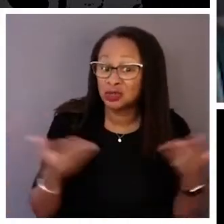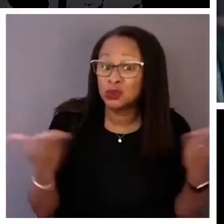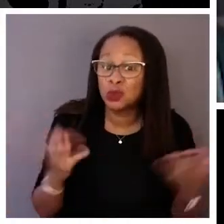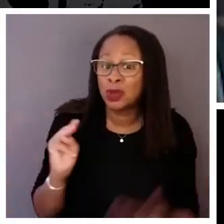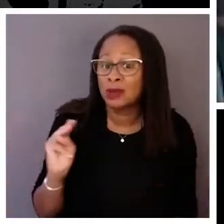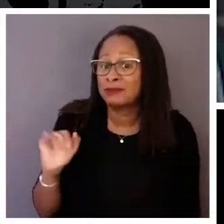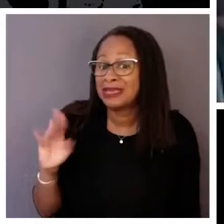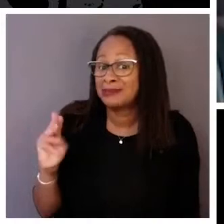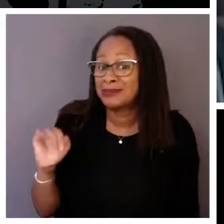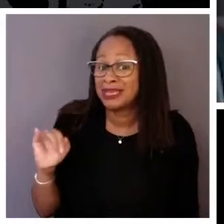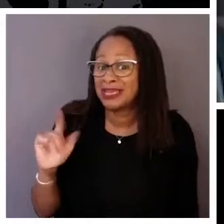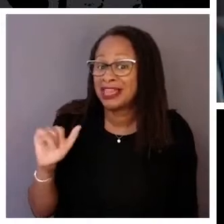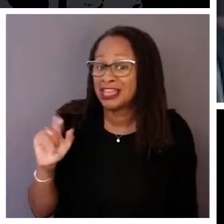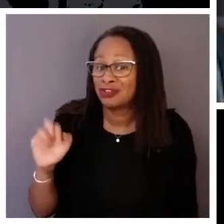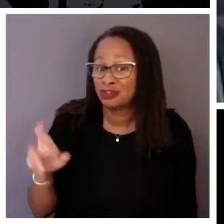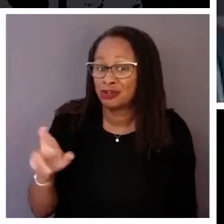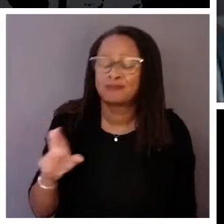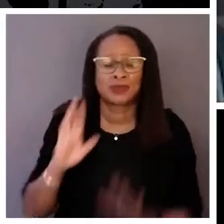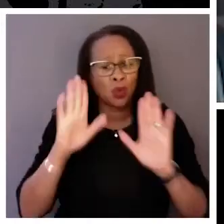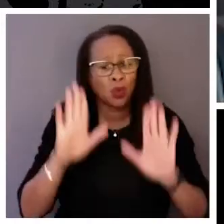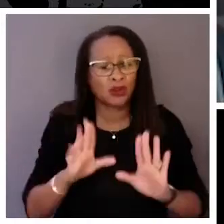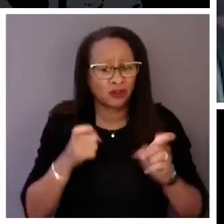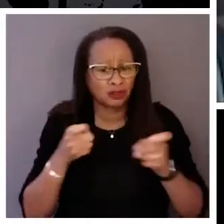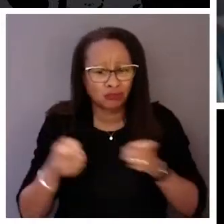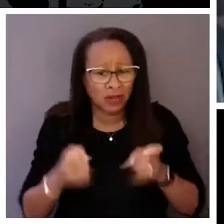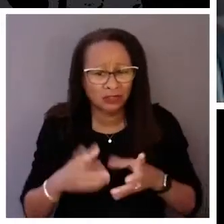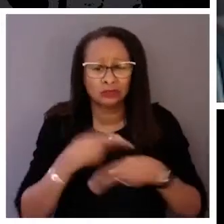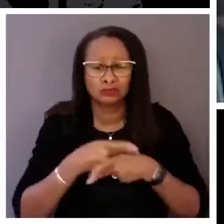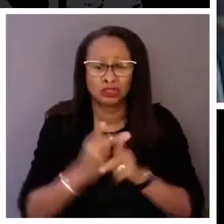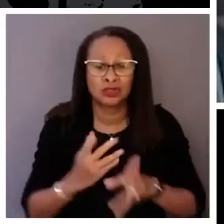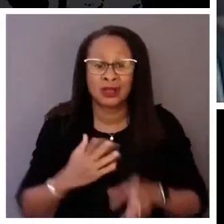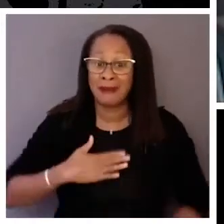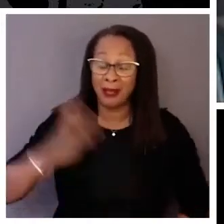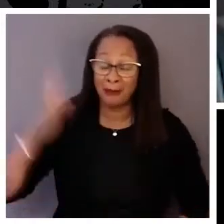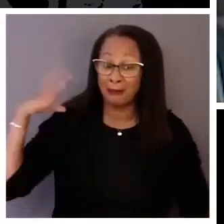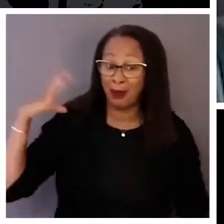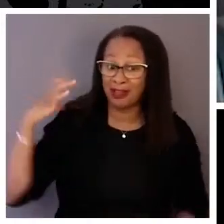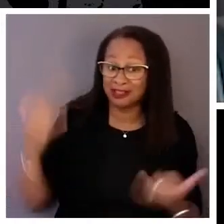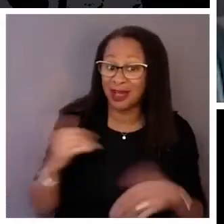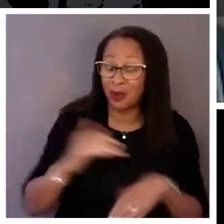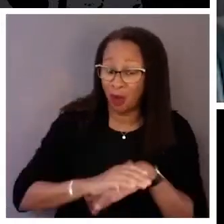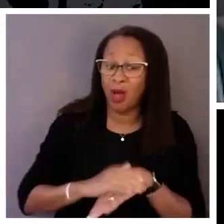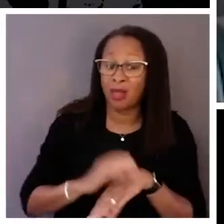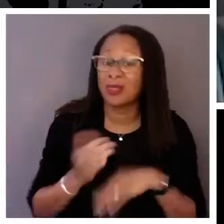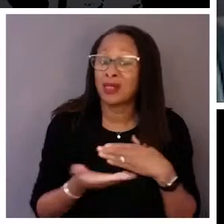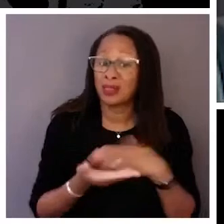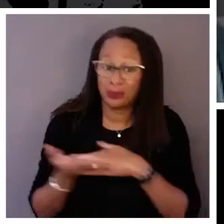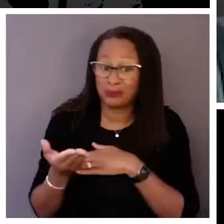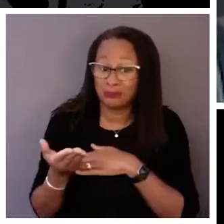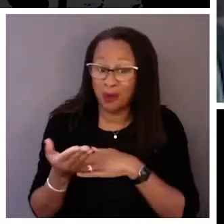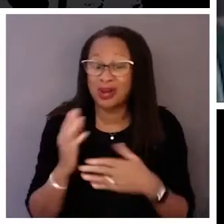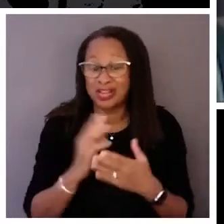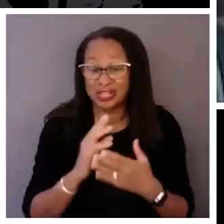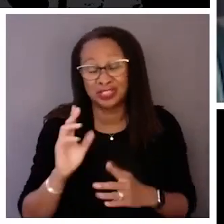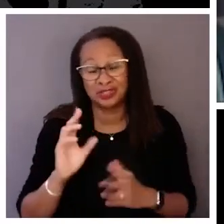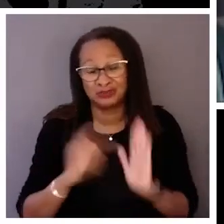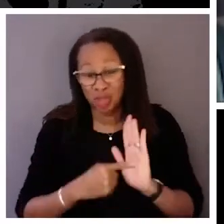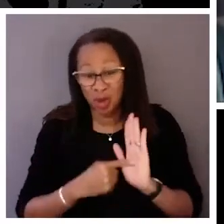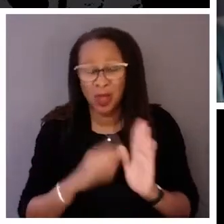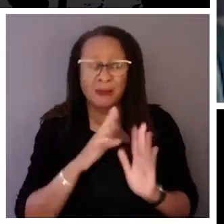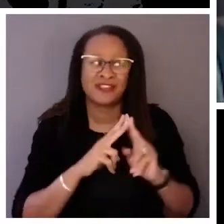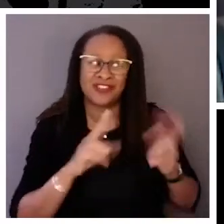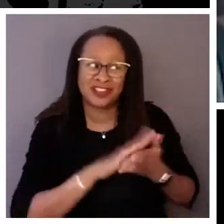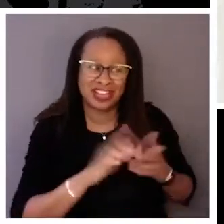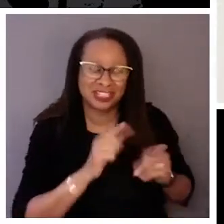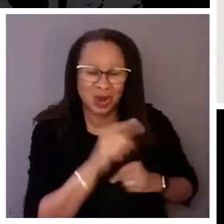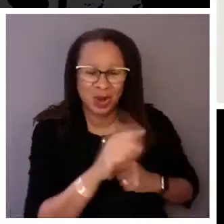Mimi Leder, of course, is a wonderful director, producer. She's my boss right now on the morning show, so I'm going to be really nice